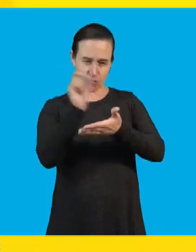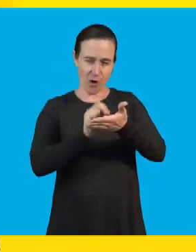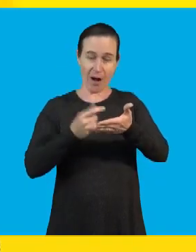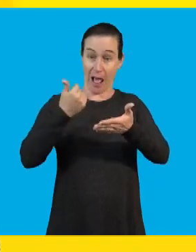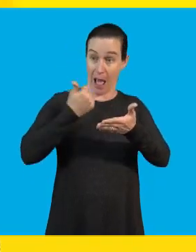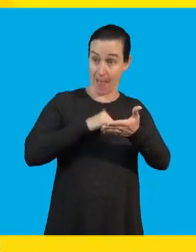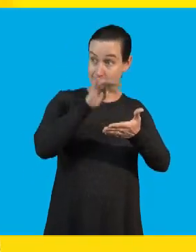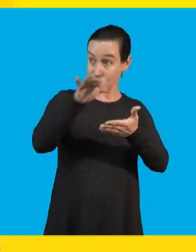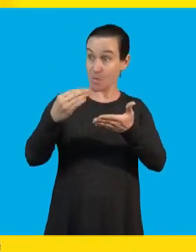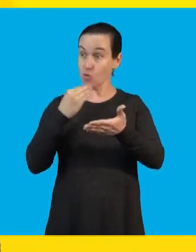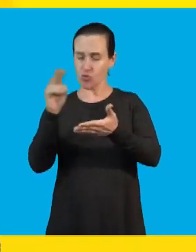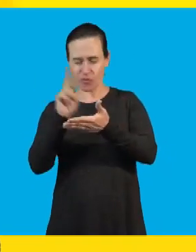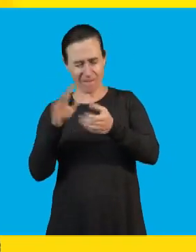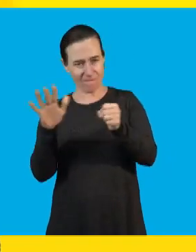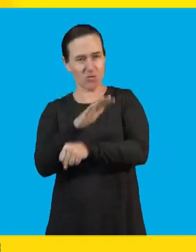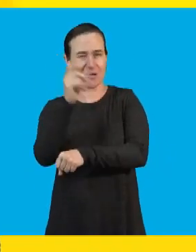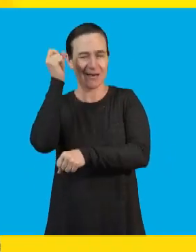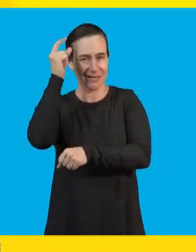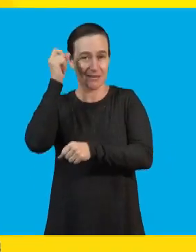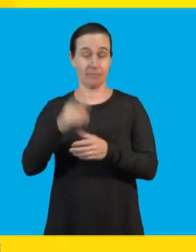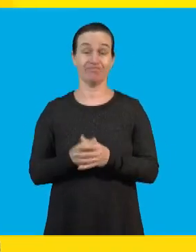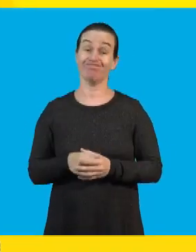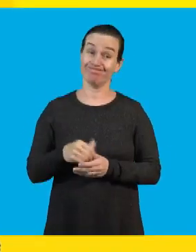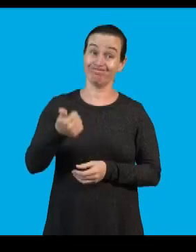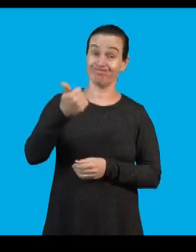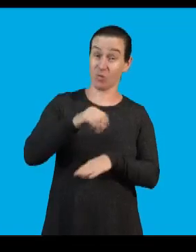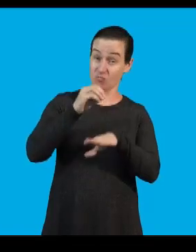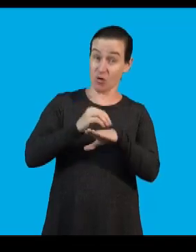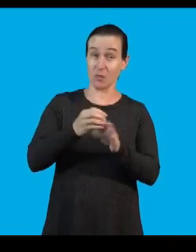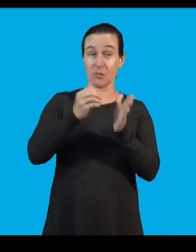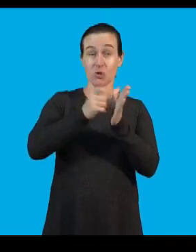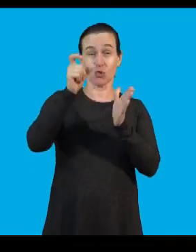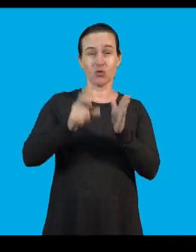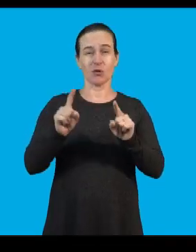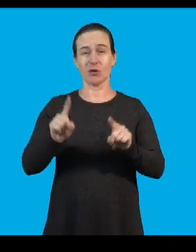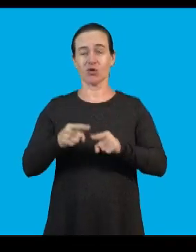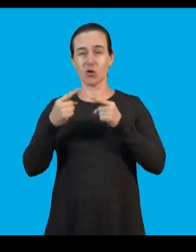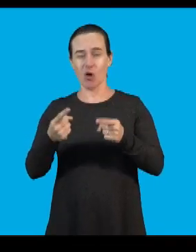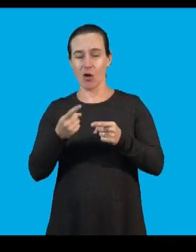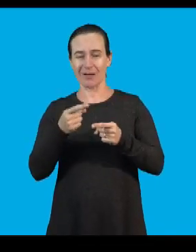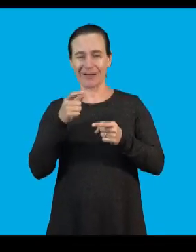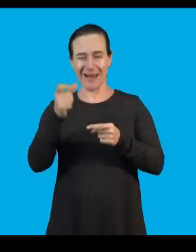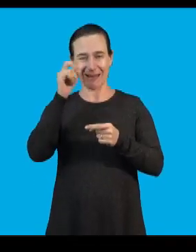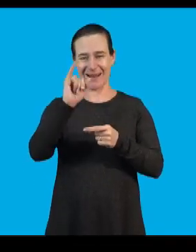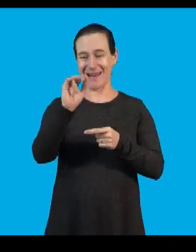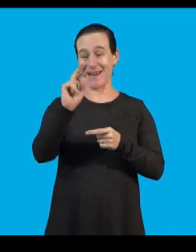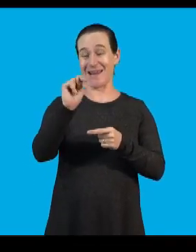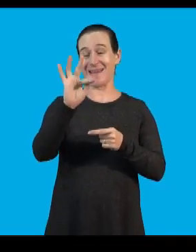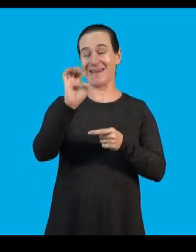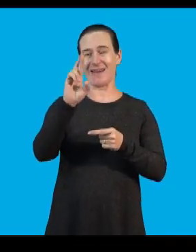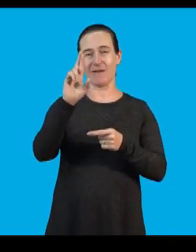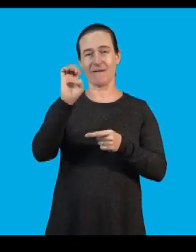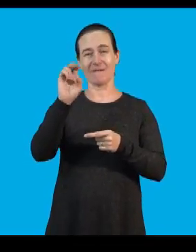and understanding. Then learners are also unable to respond to inference type questions as well